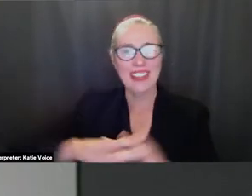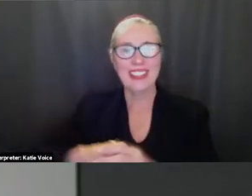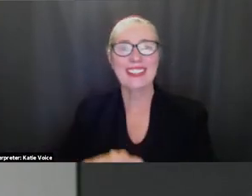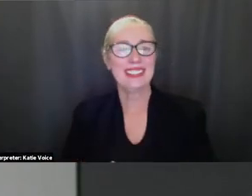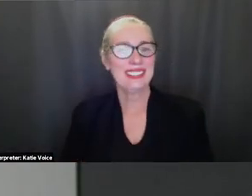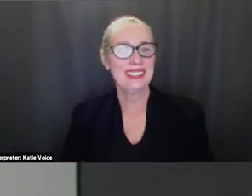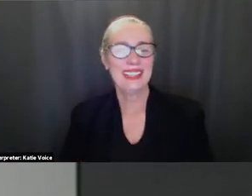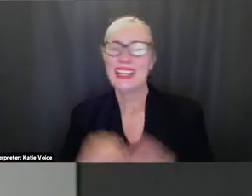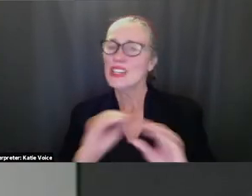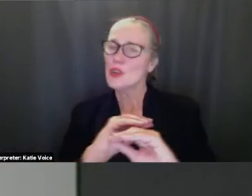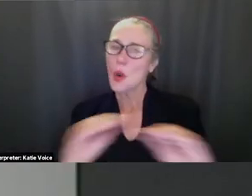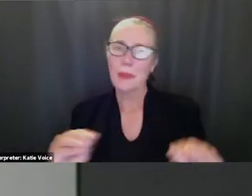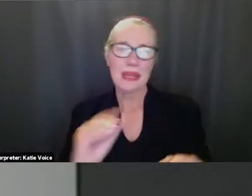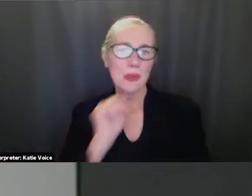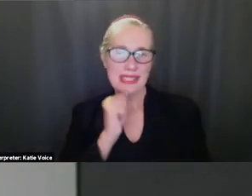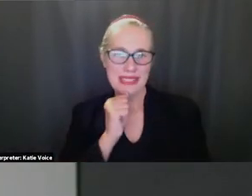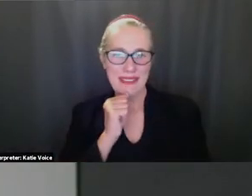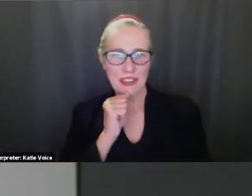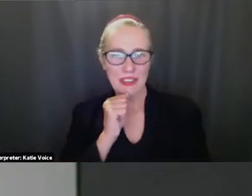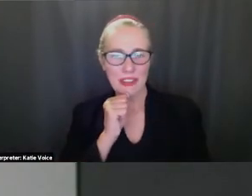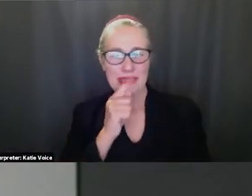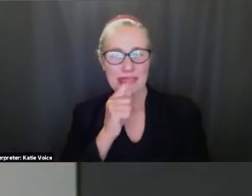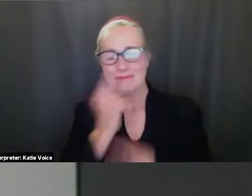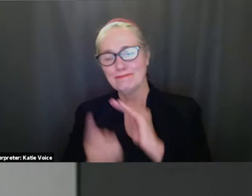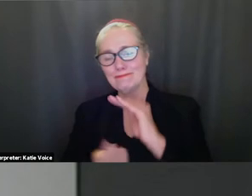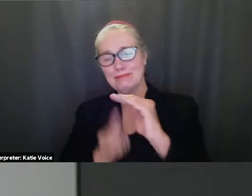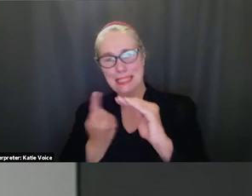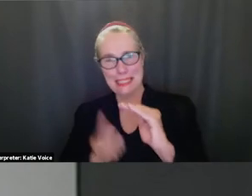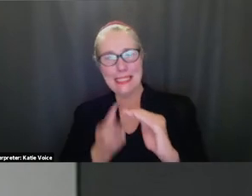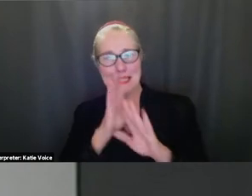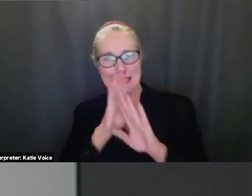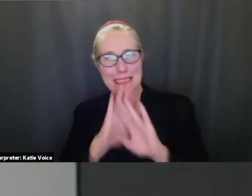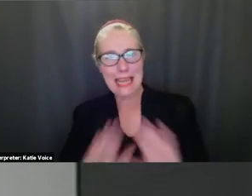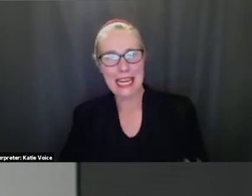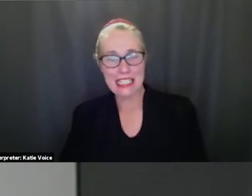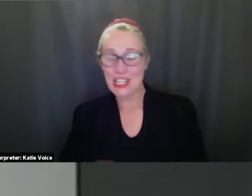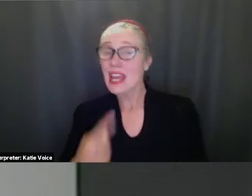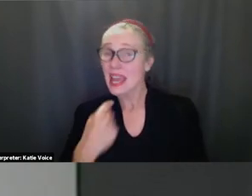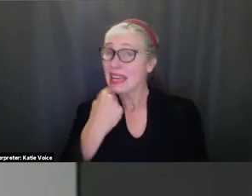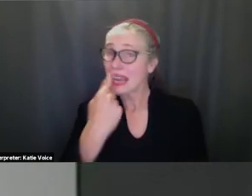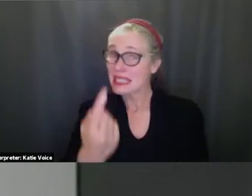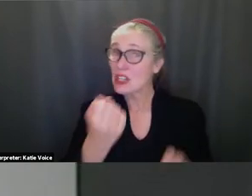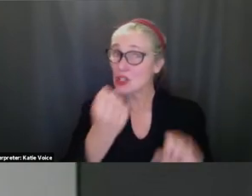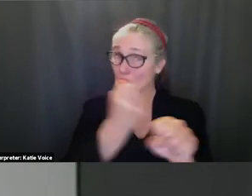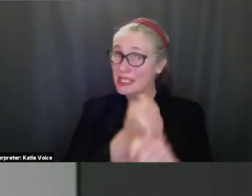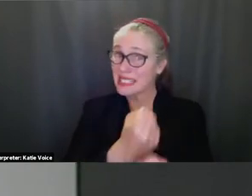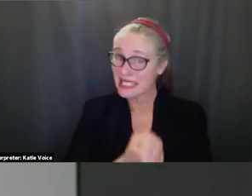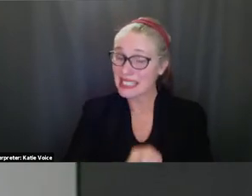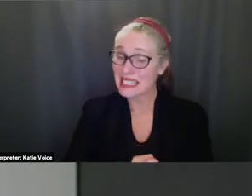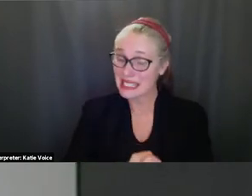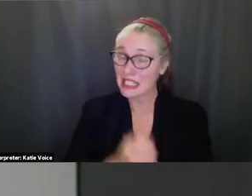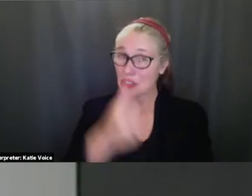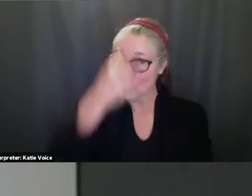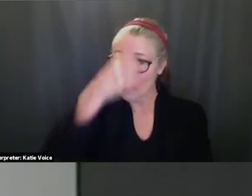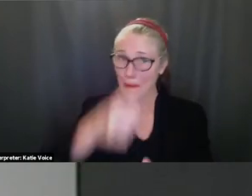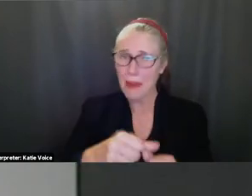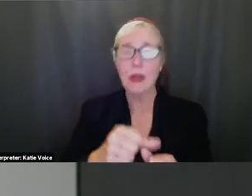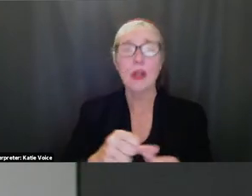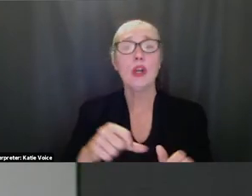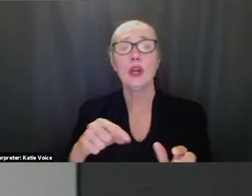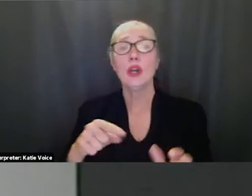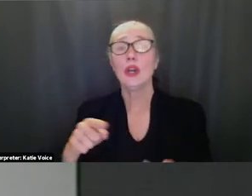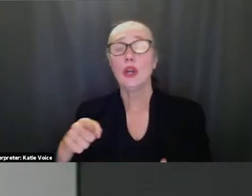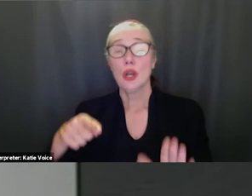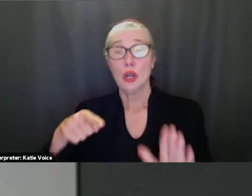anyone suffer in silence so i would like to say some statistics just to remind us how important it is uh suicide is the